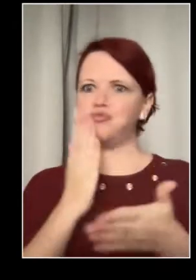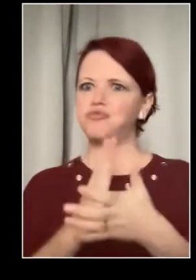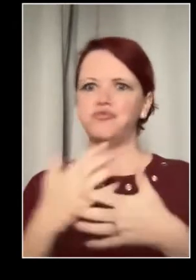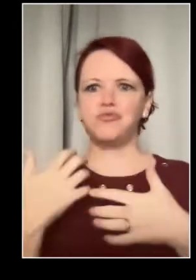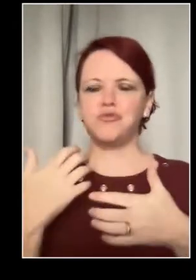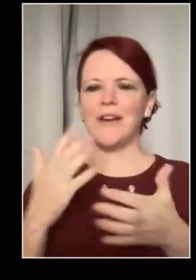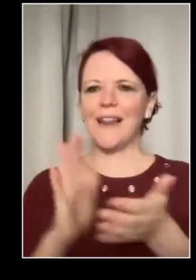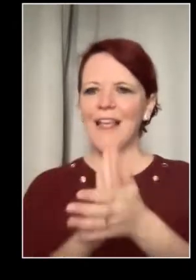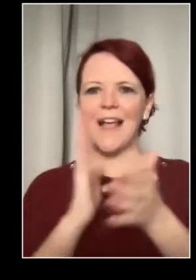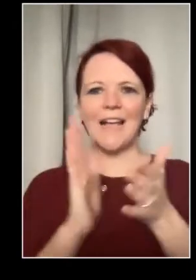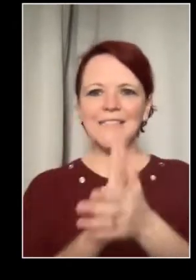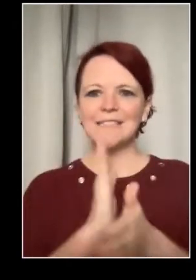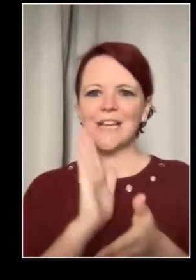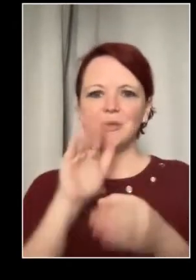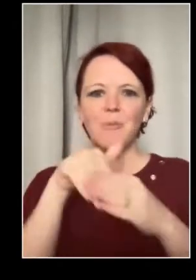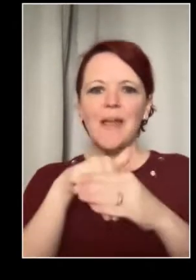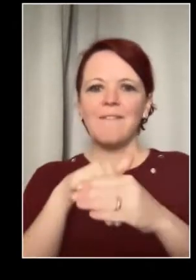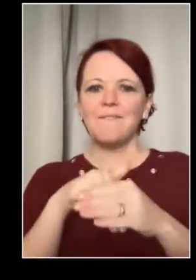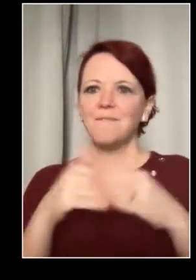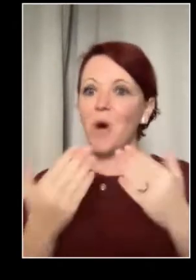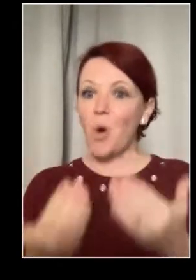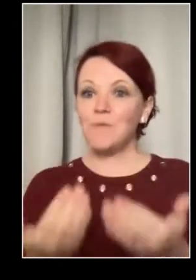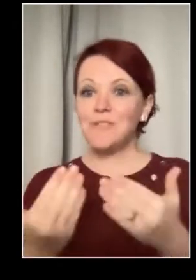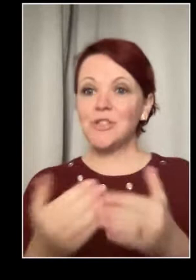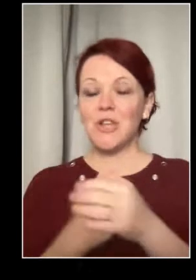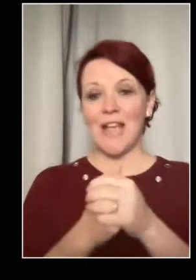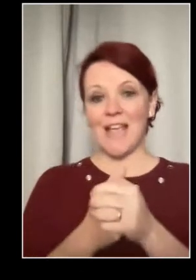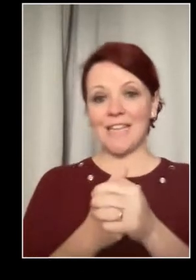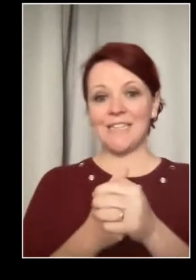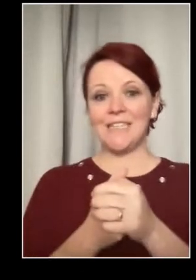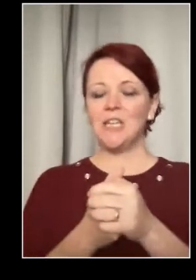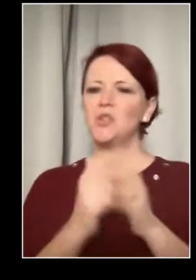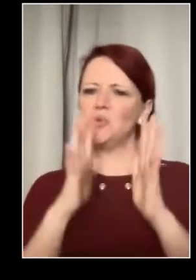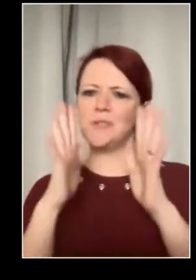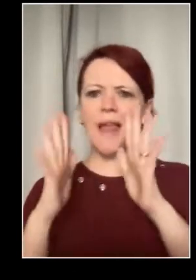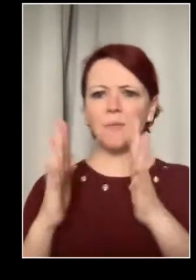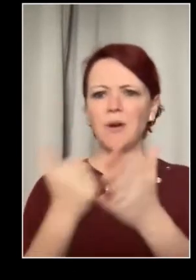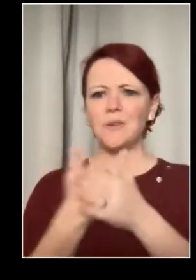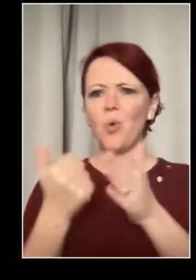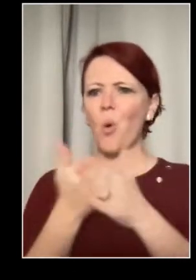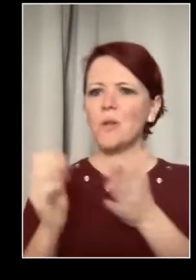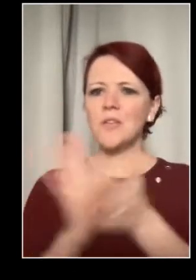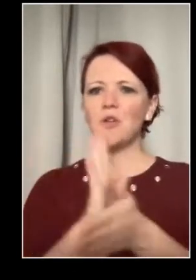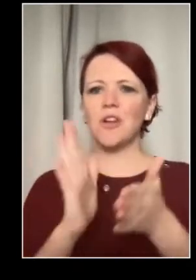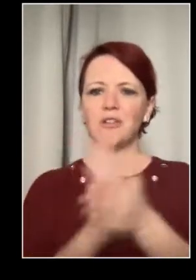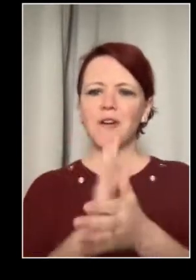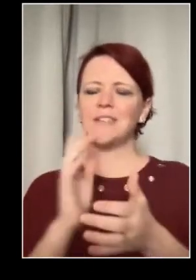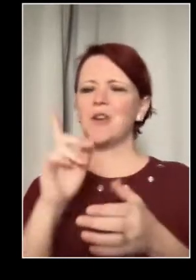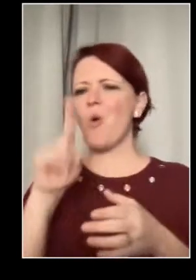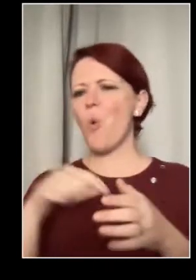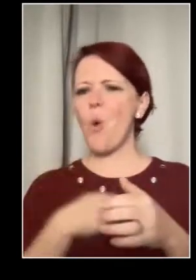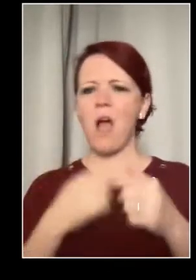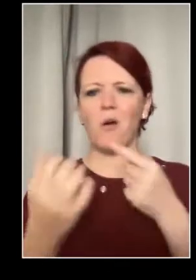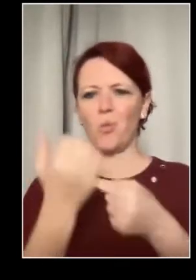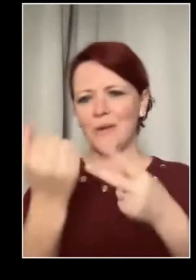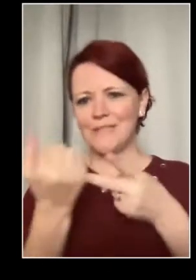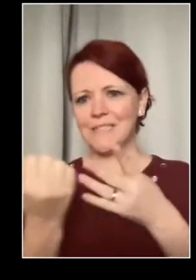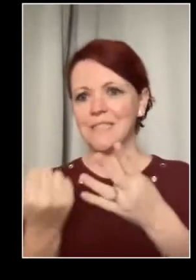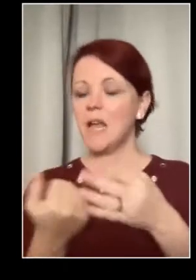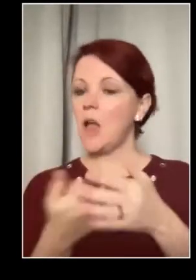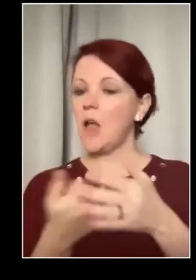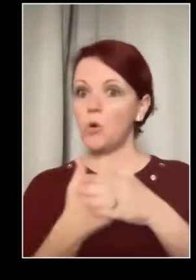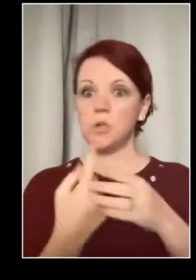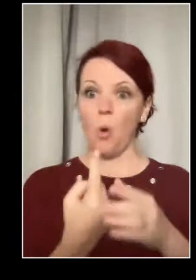taking part in this year's awards to celebrate and congratulate all of our winners and those highly commended. As the